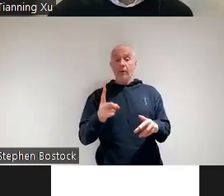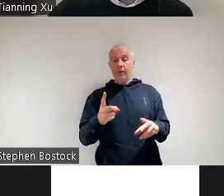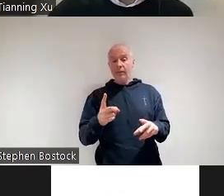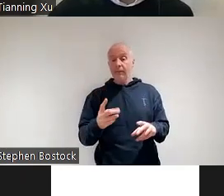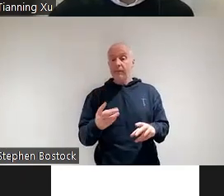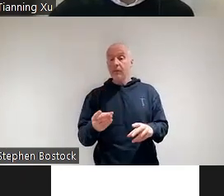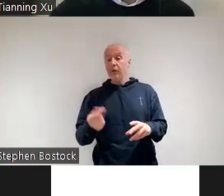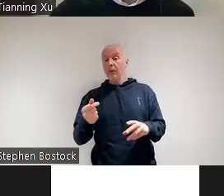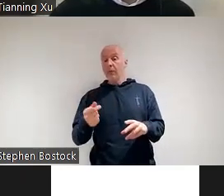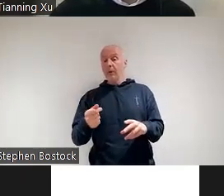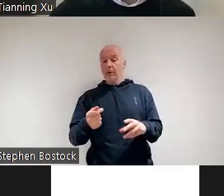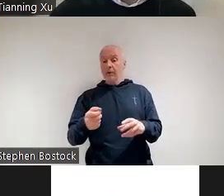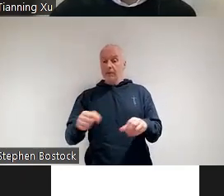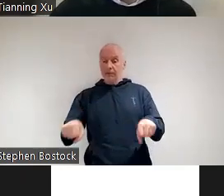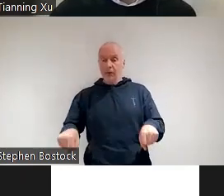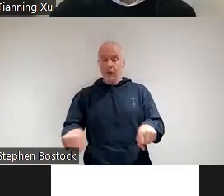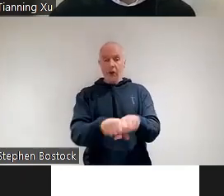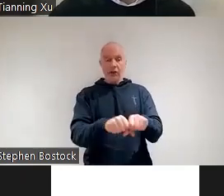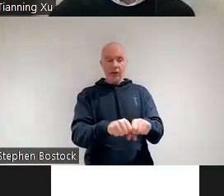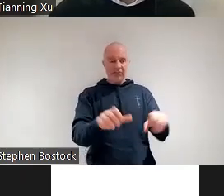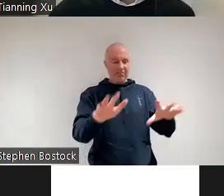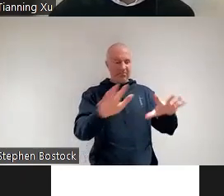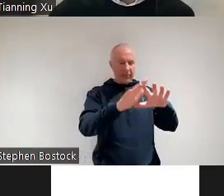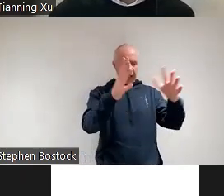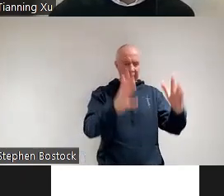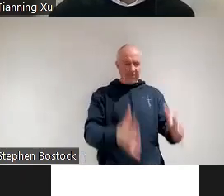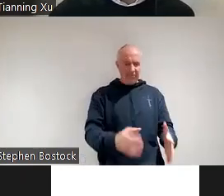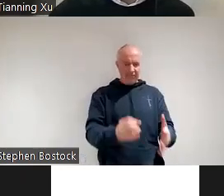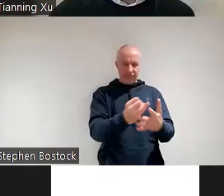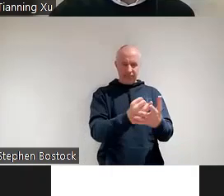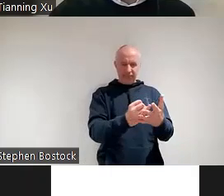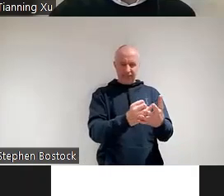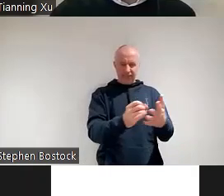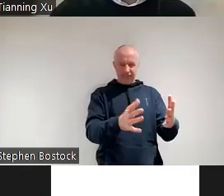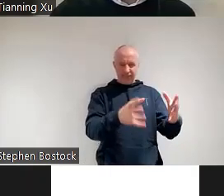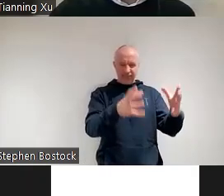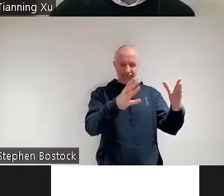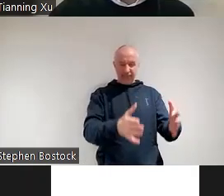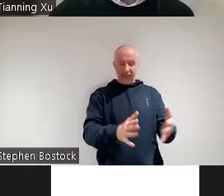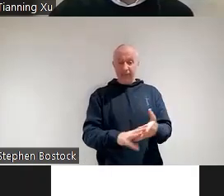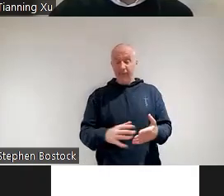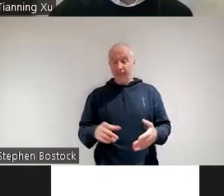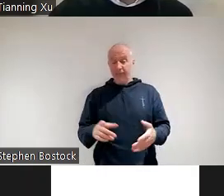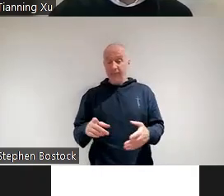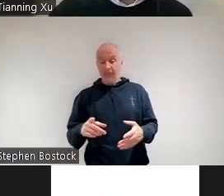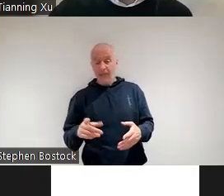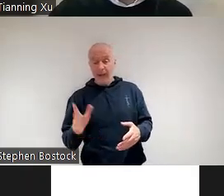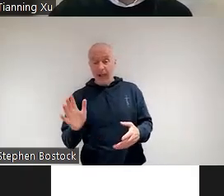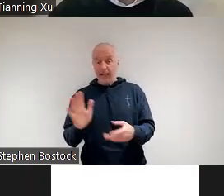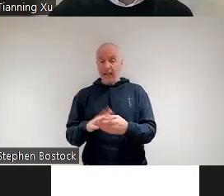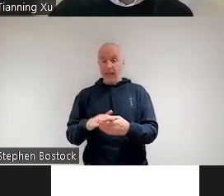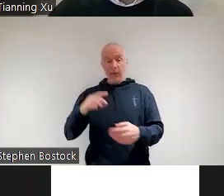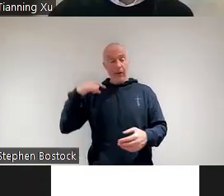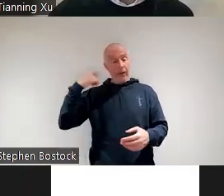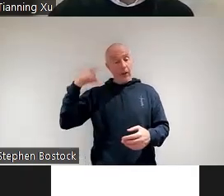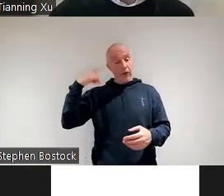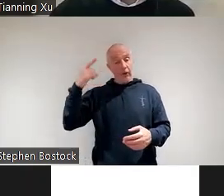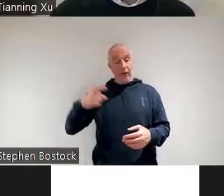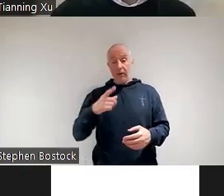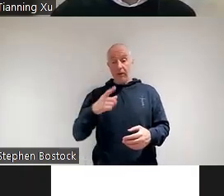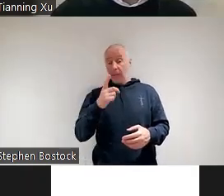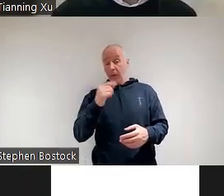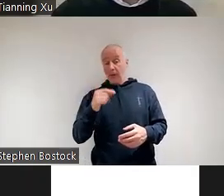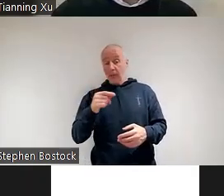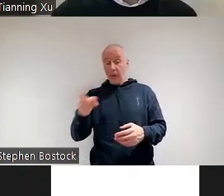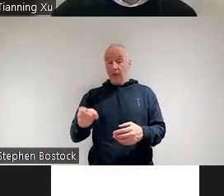chargers which don't look so good. So like in London, if you go to London, you could already find loads of